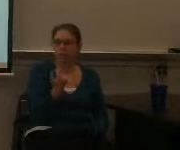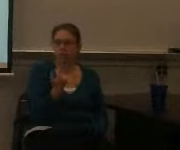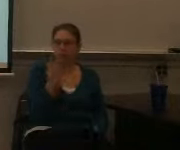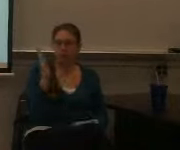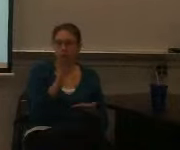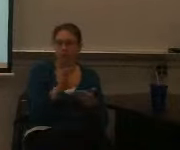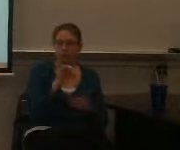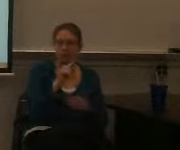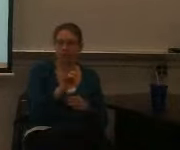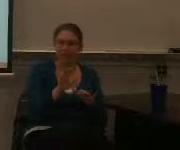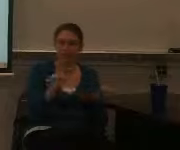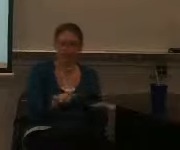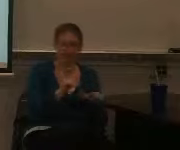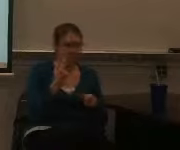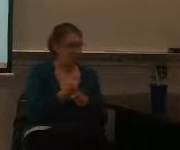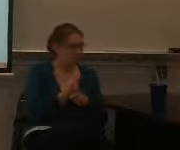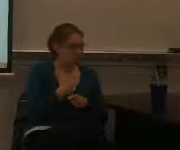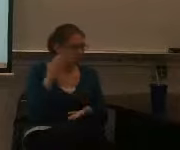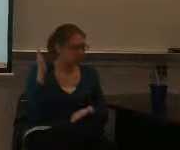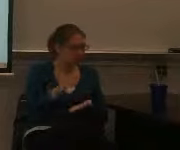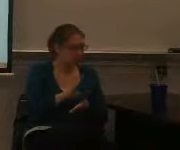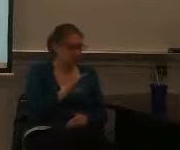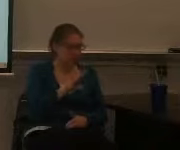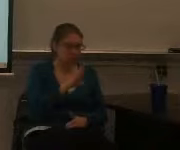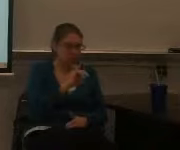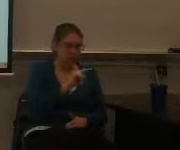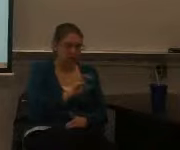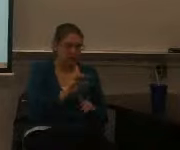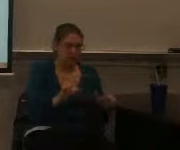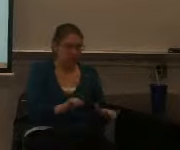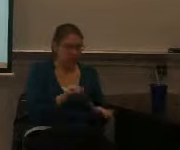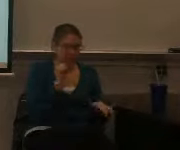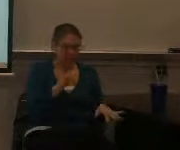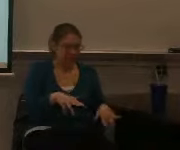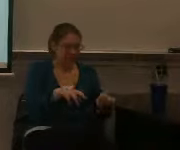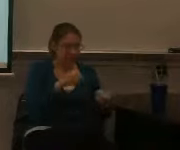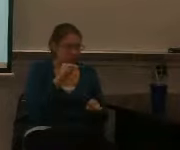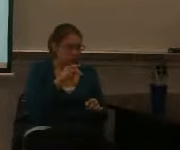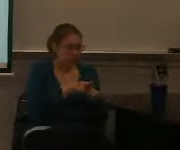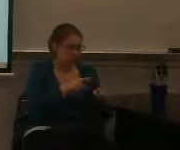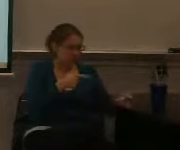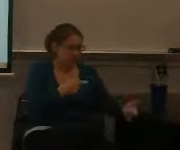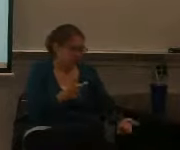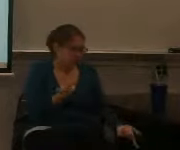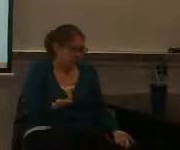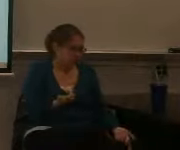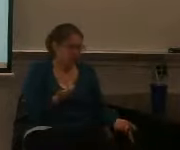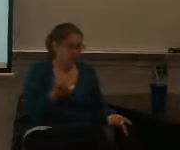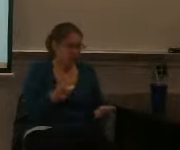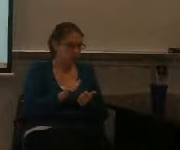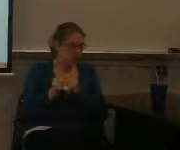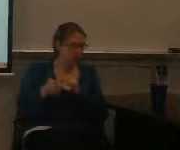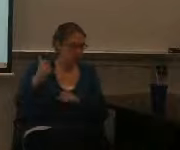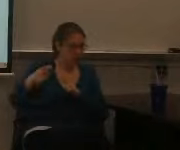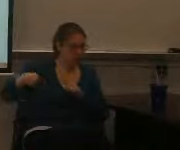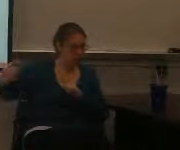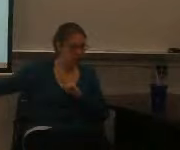Less biotic activity. Right, the less biotic activity, so they're not going to take up the nutrients as fast. It's going to get further